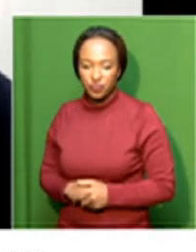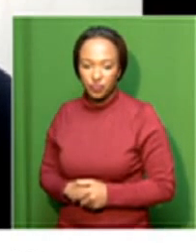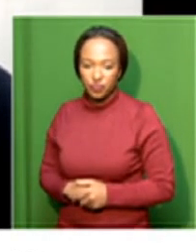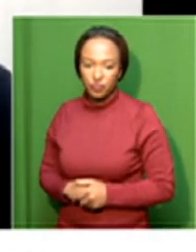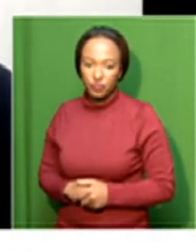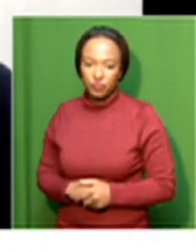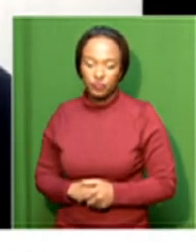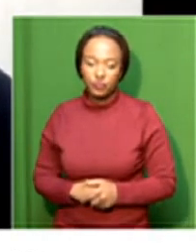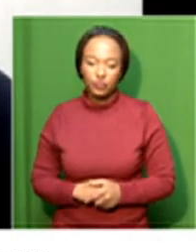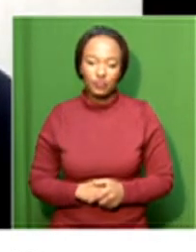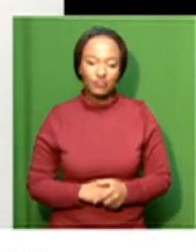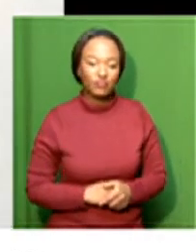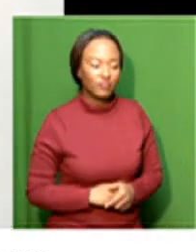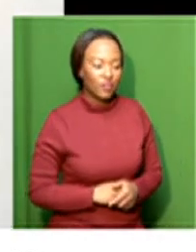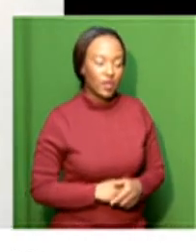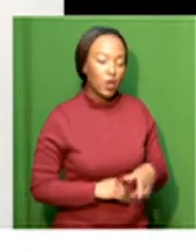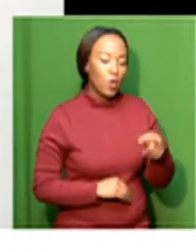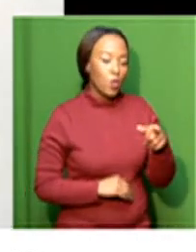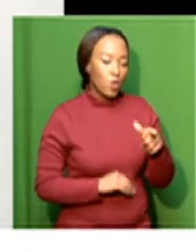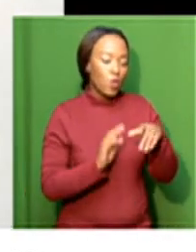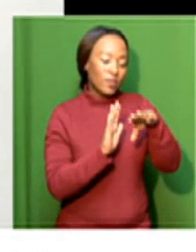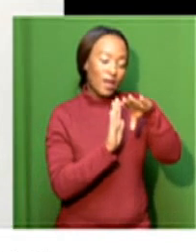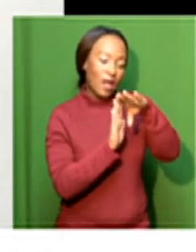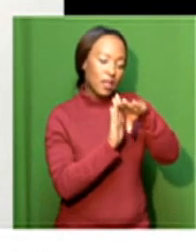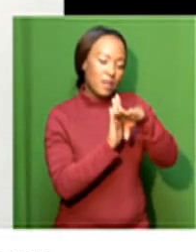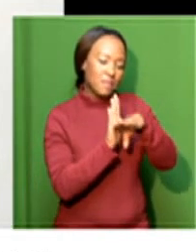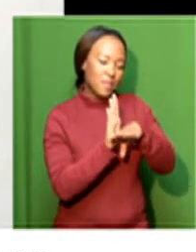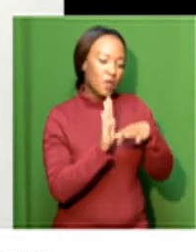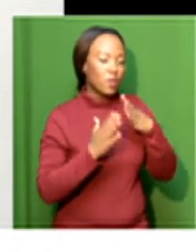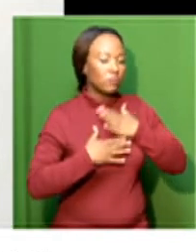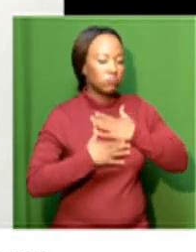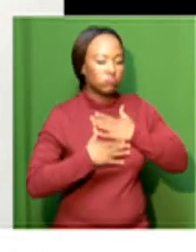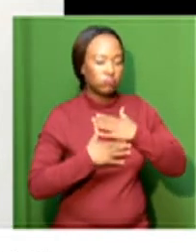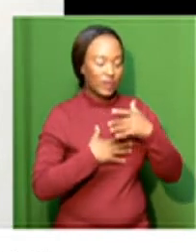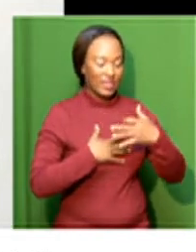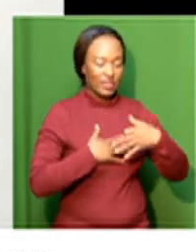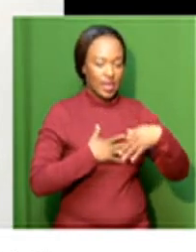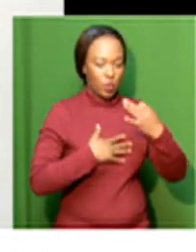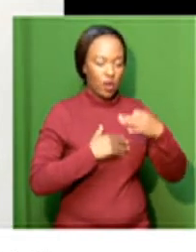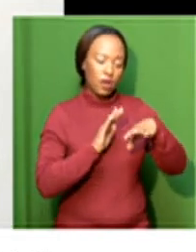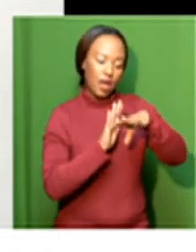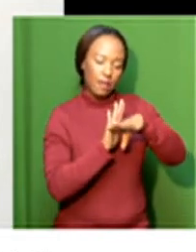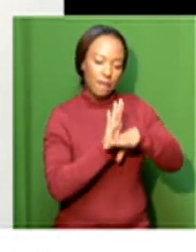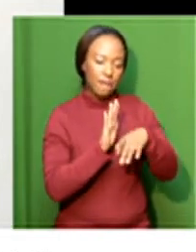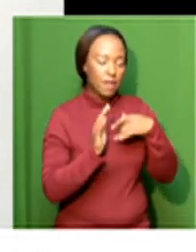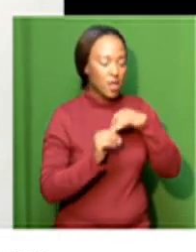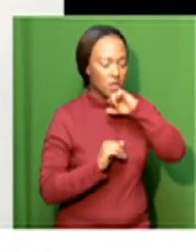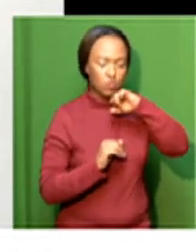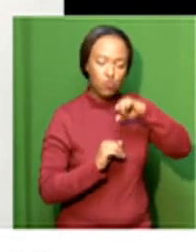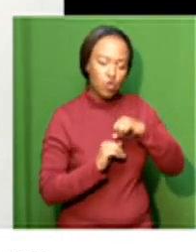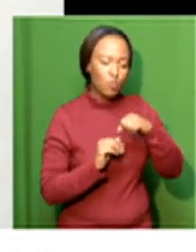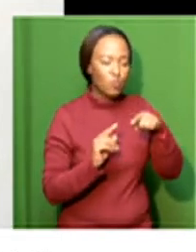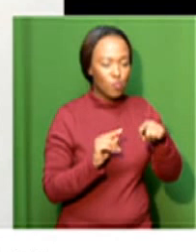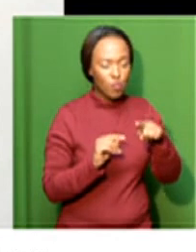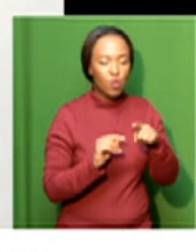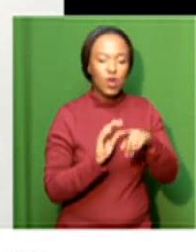Yeah, Cebisa is very close to my heart. It's actually my third studio album. I love it so much because I